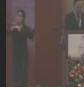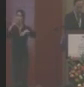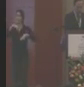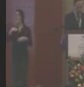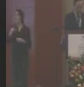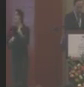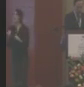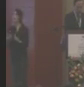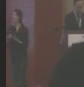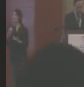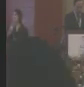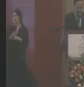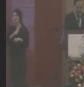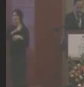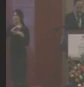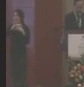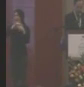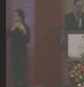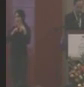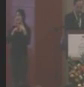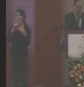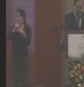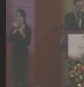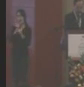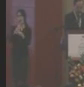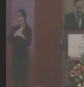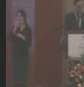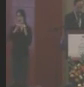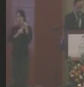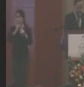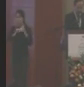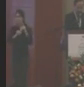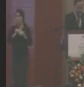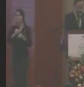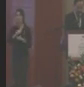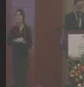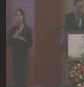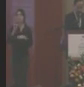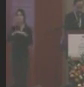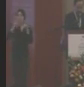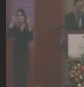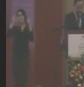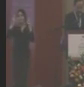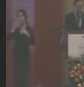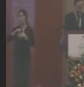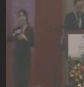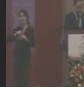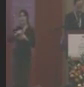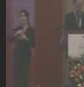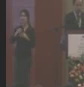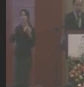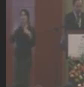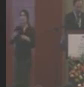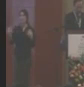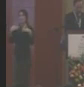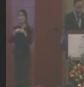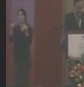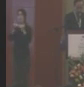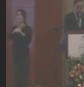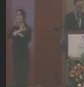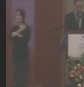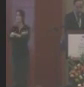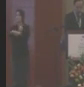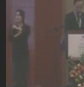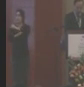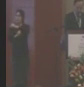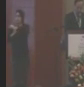the Sustainable Development Framework by all of the institutions of the country that have to do with this issue, and especially